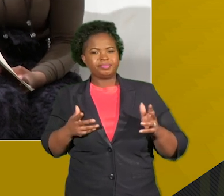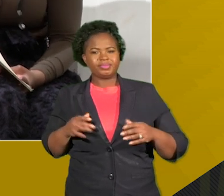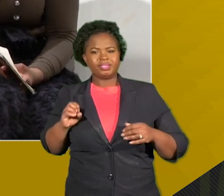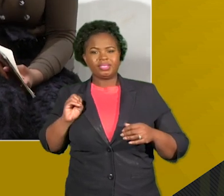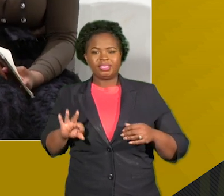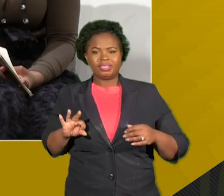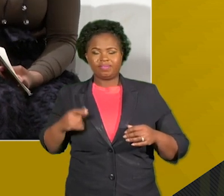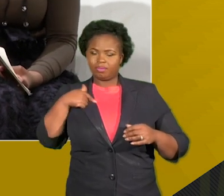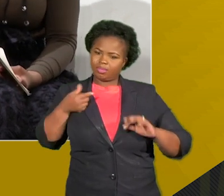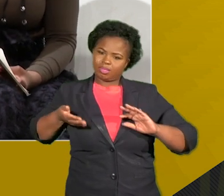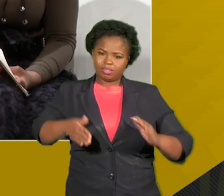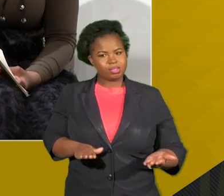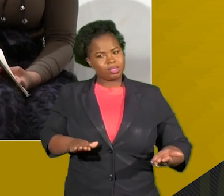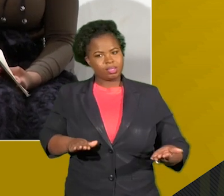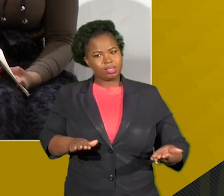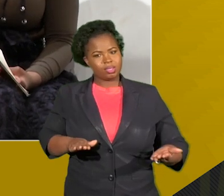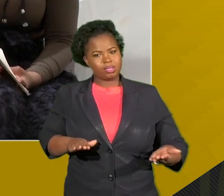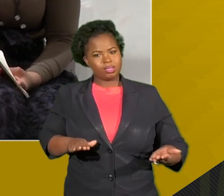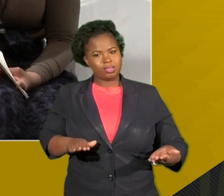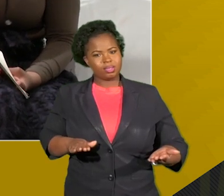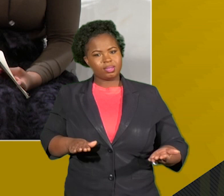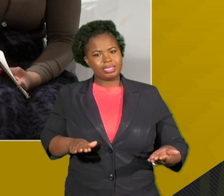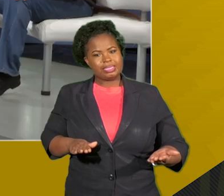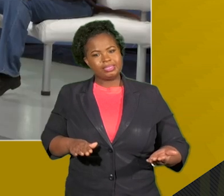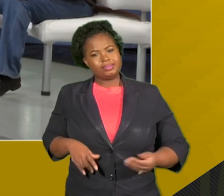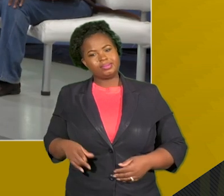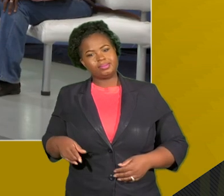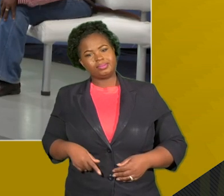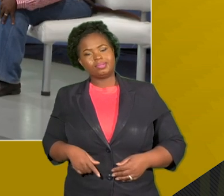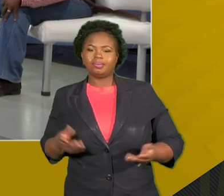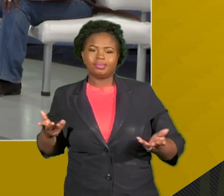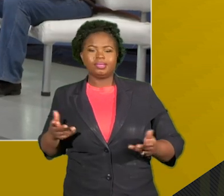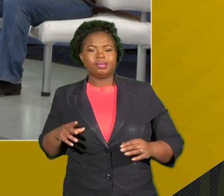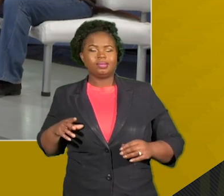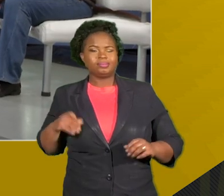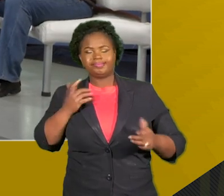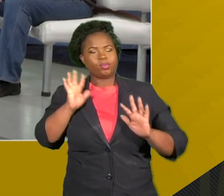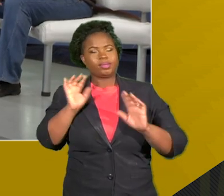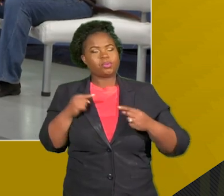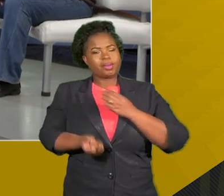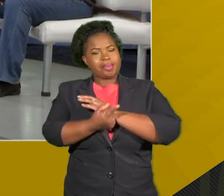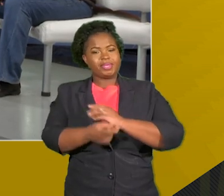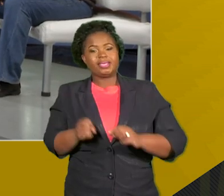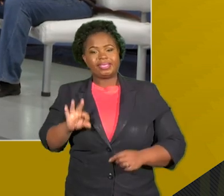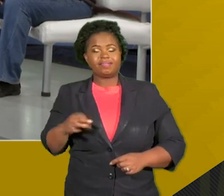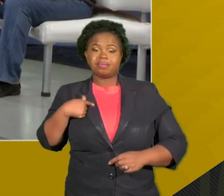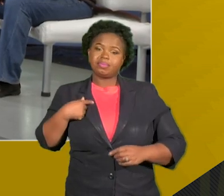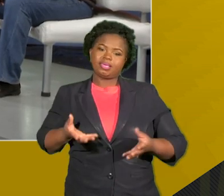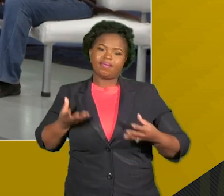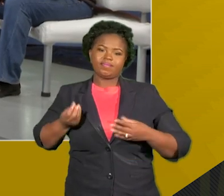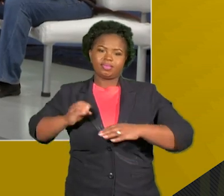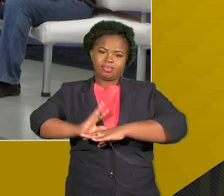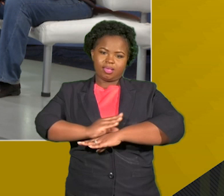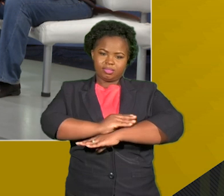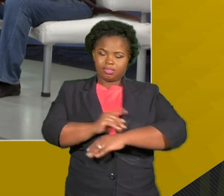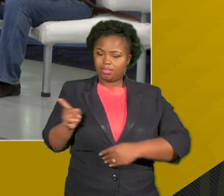happens. Yes, yeah. That's not going to happen, but you know, we're going to have a no, okay. It's not going to happen. Yes, me.